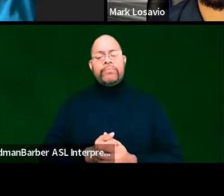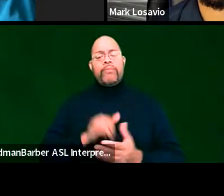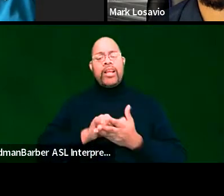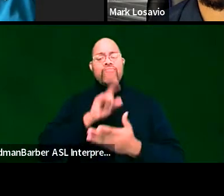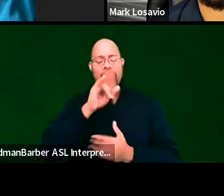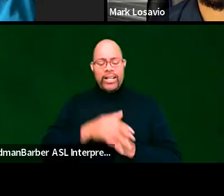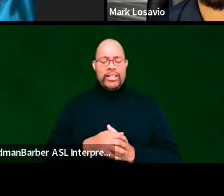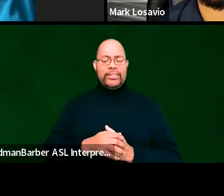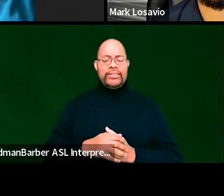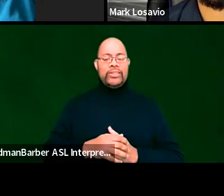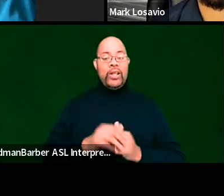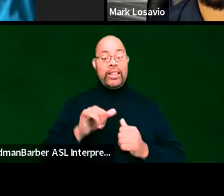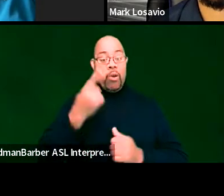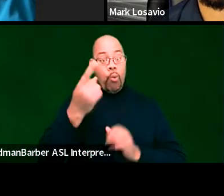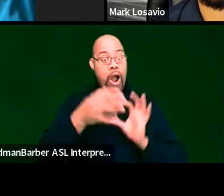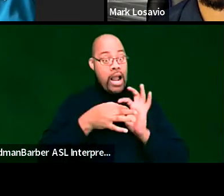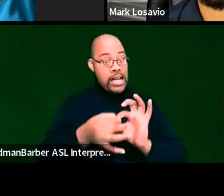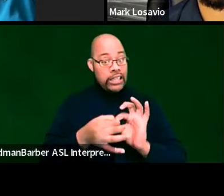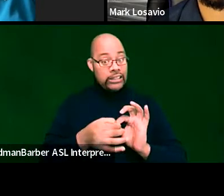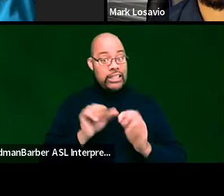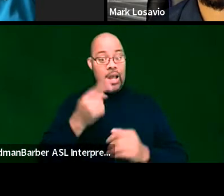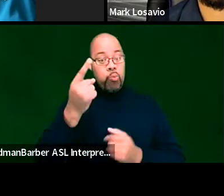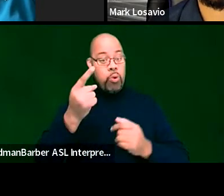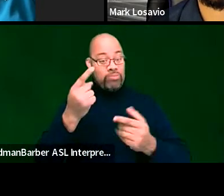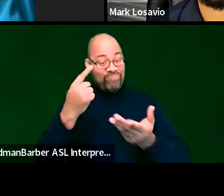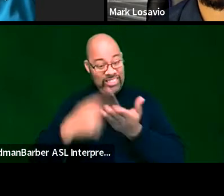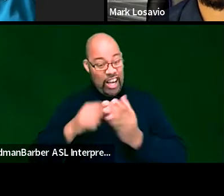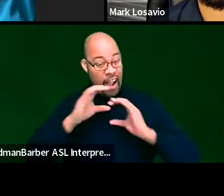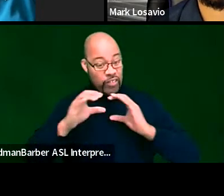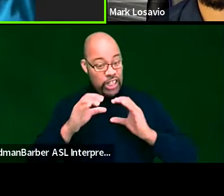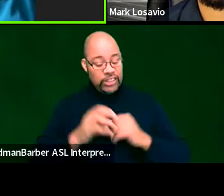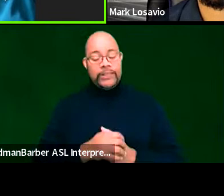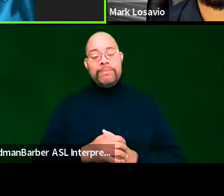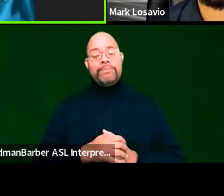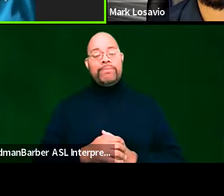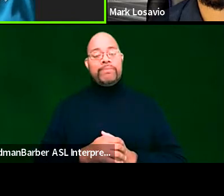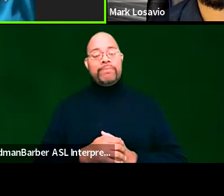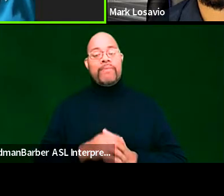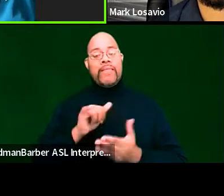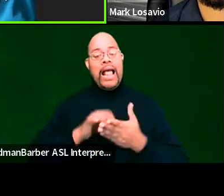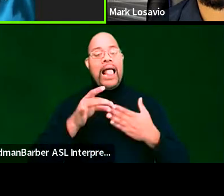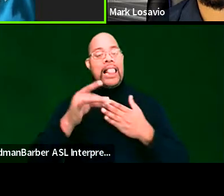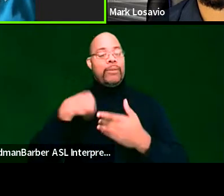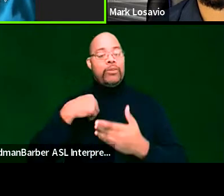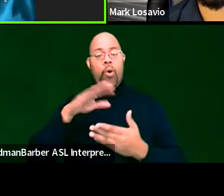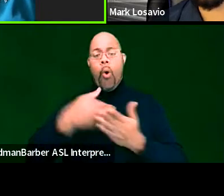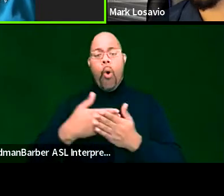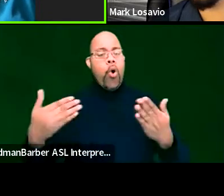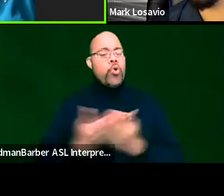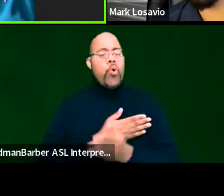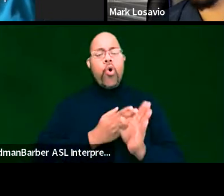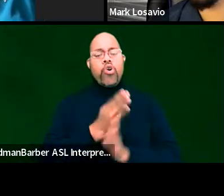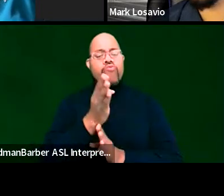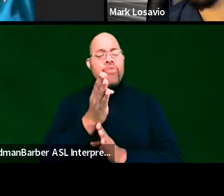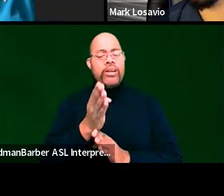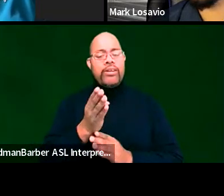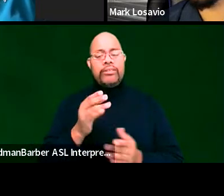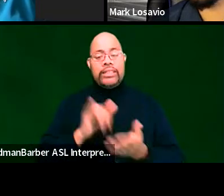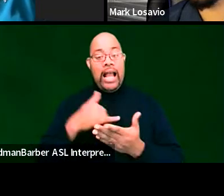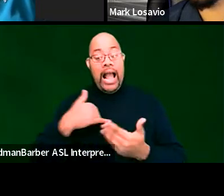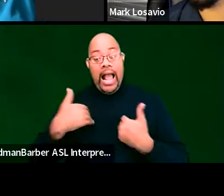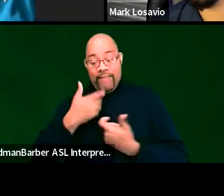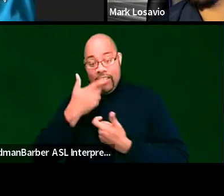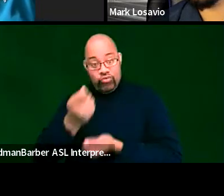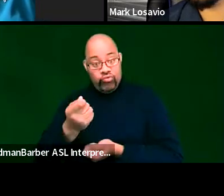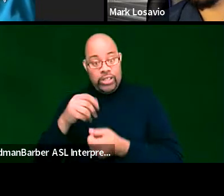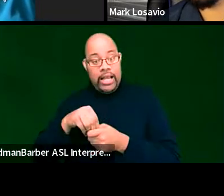really, with that one connection, that one conversation, that led me to an entirely new career track that, even though I had the